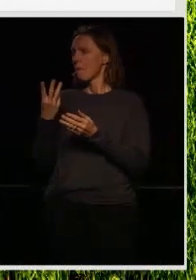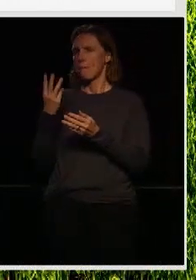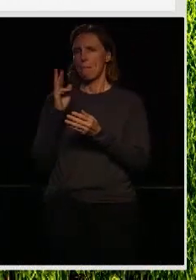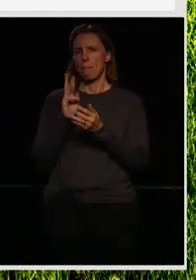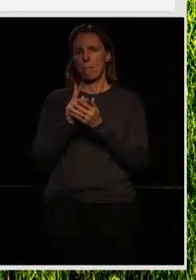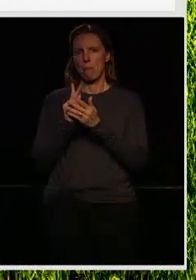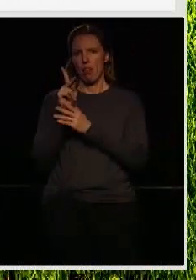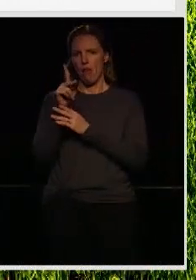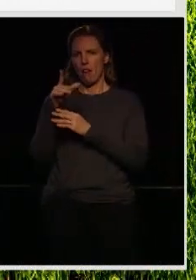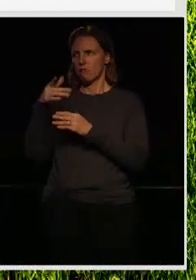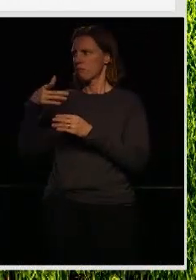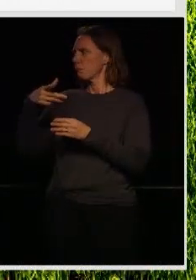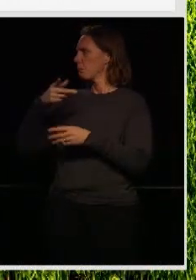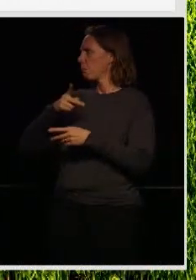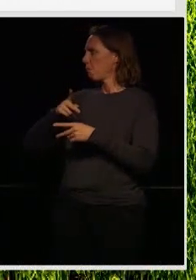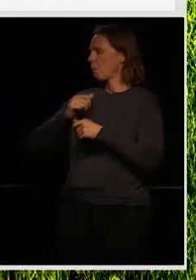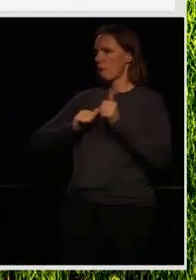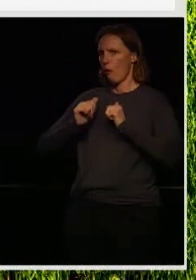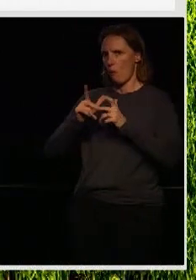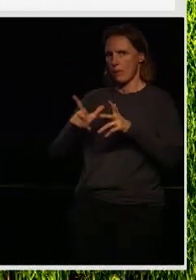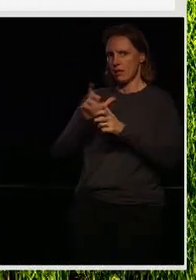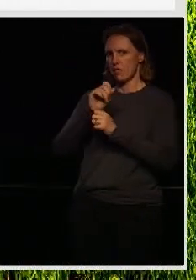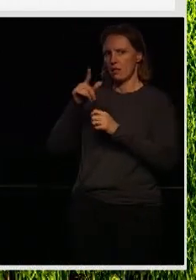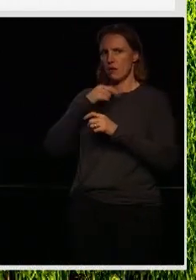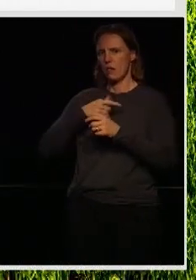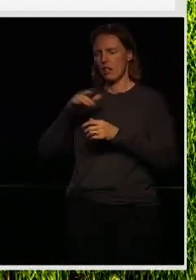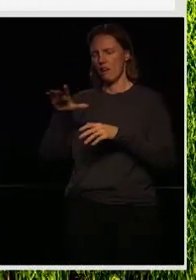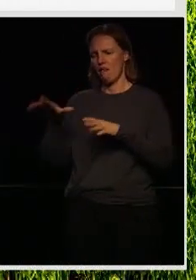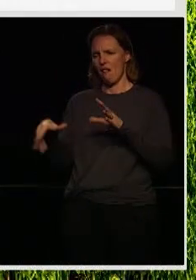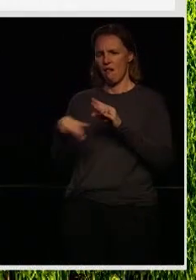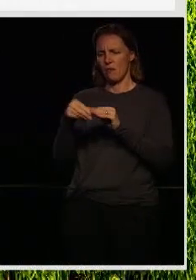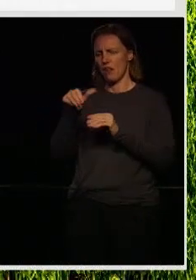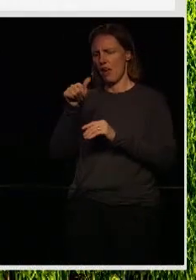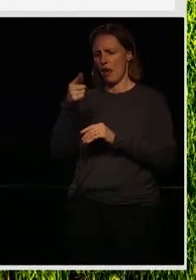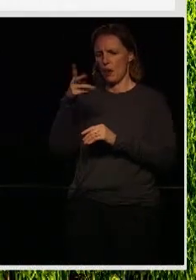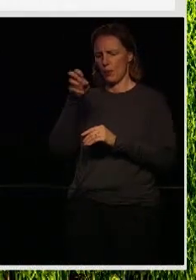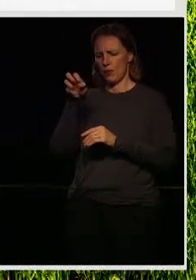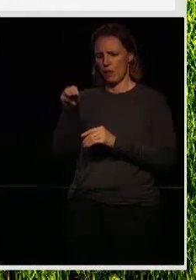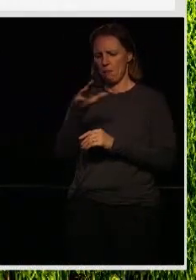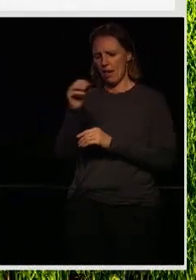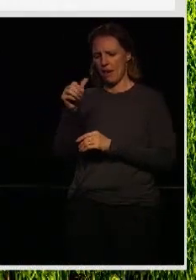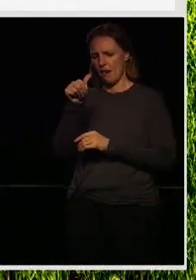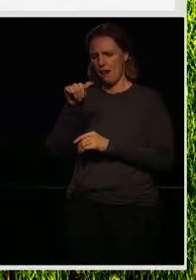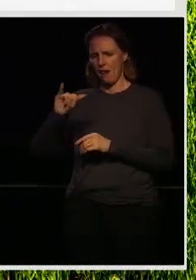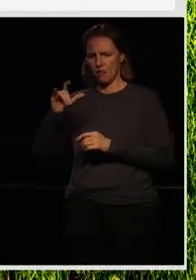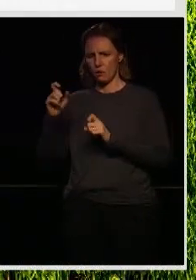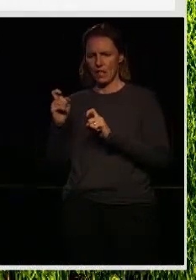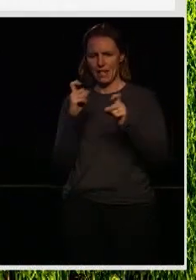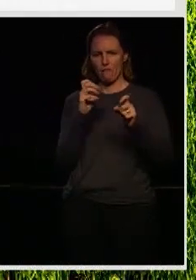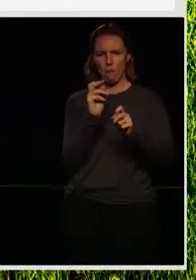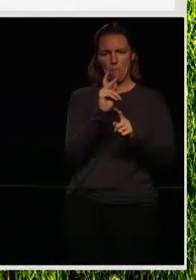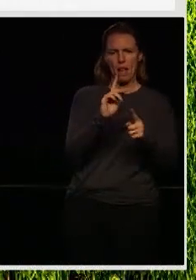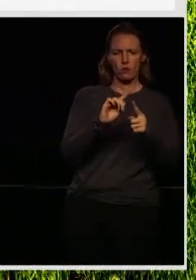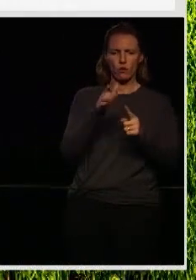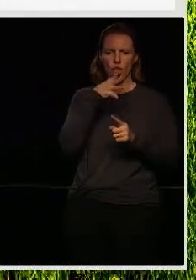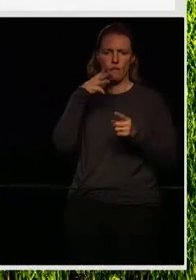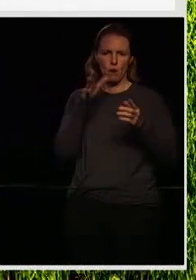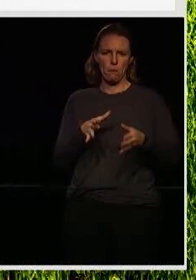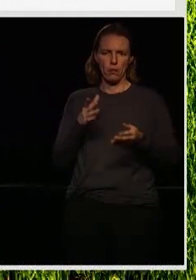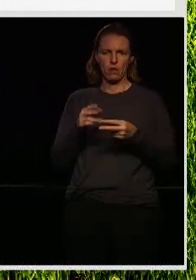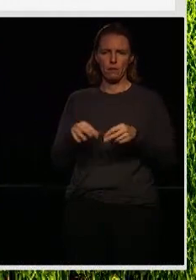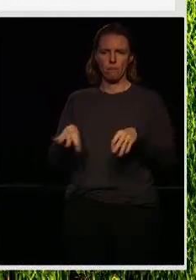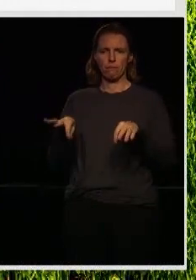machine learning and algorithms and some AI so that we can give that back to the farmer in a meaningful way.